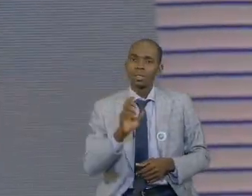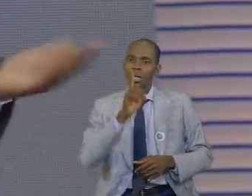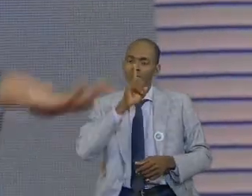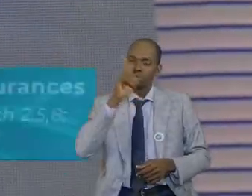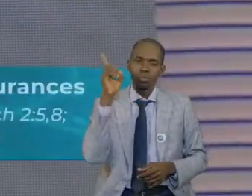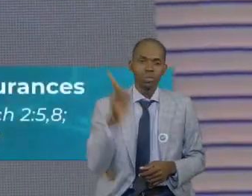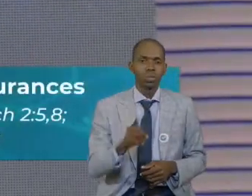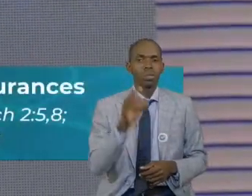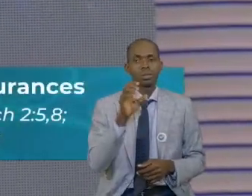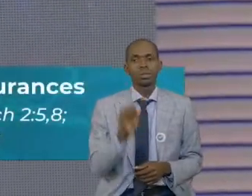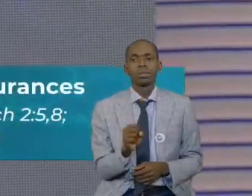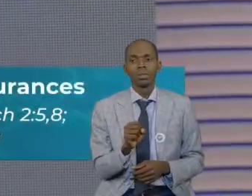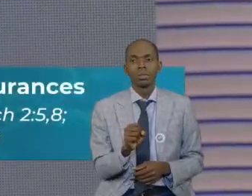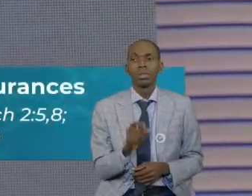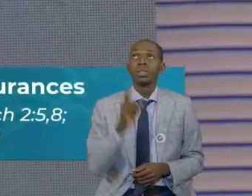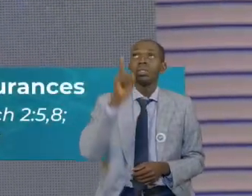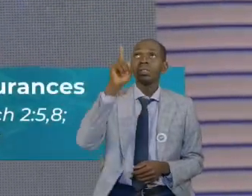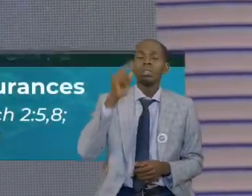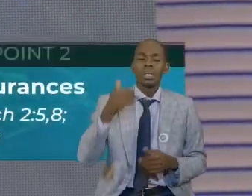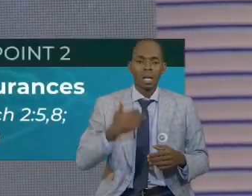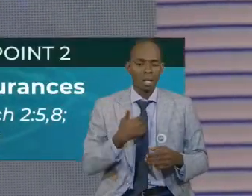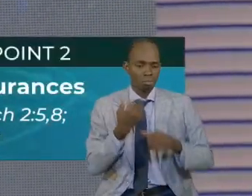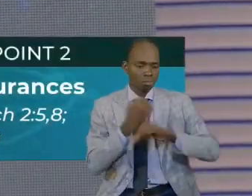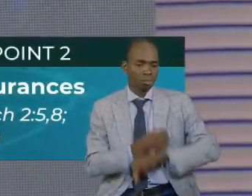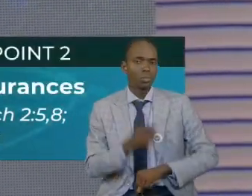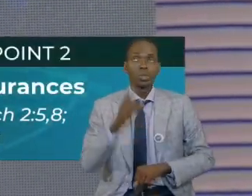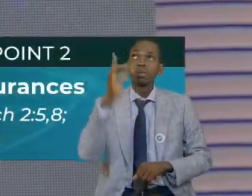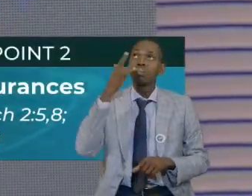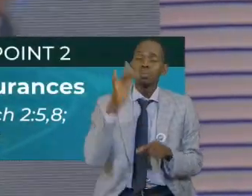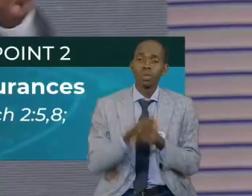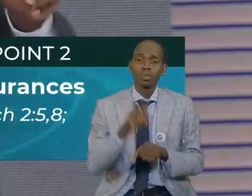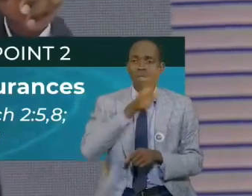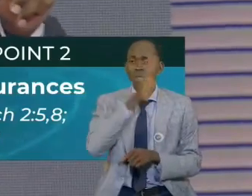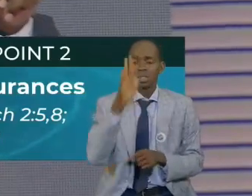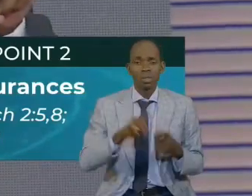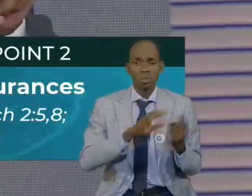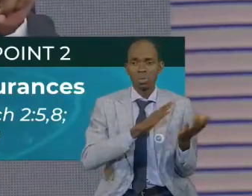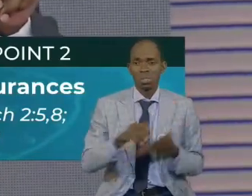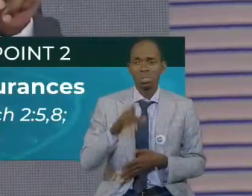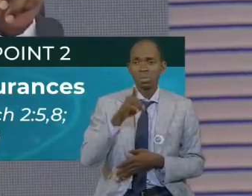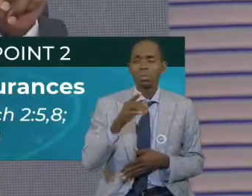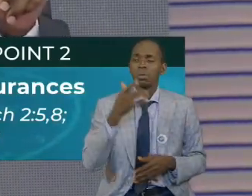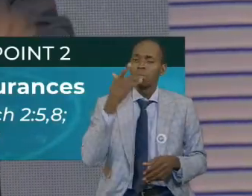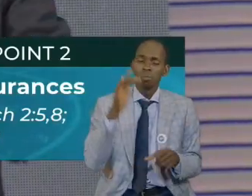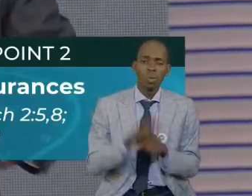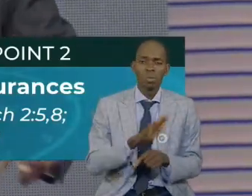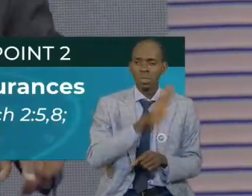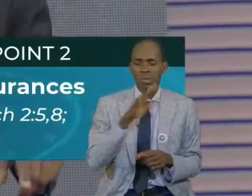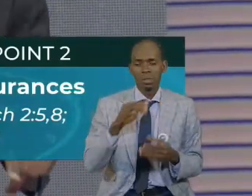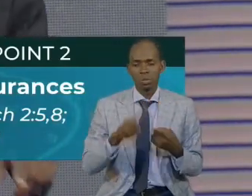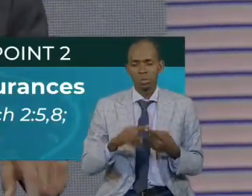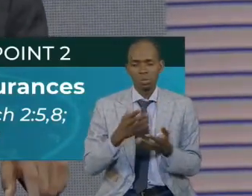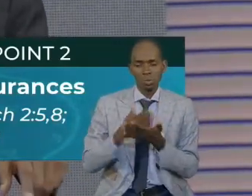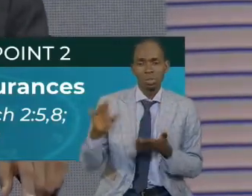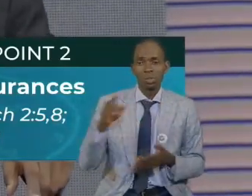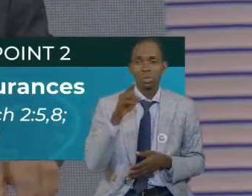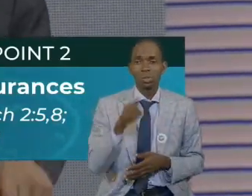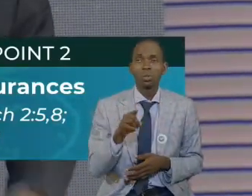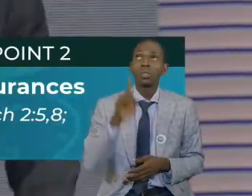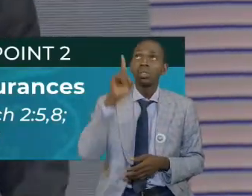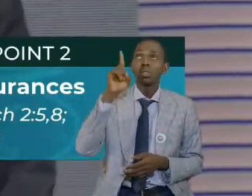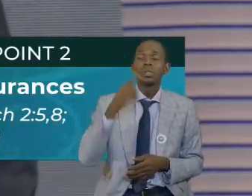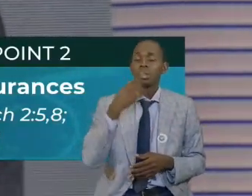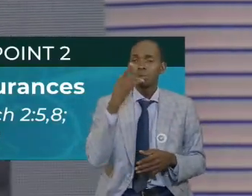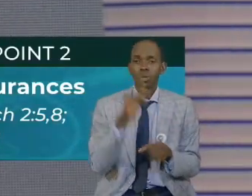He reassures you. I'll never leave you. I'll never forsake you. I will go through with